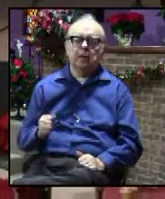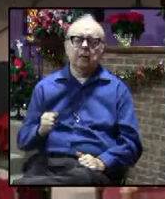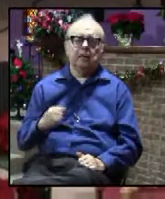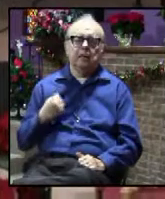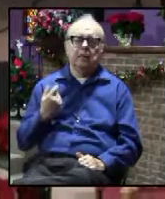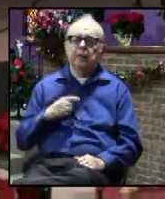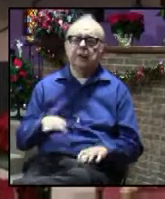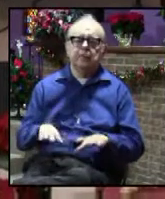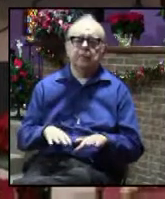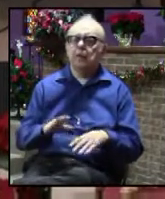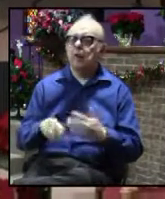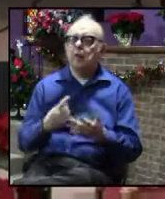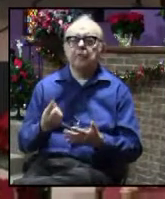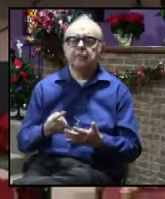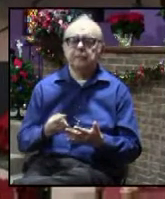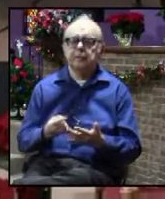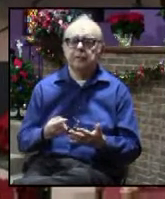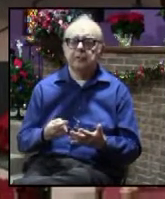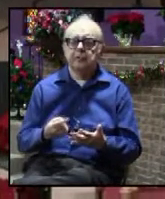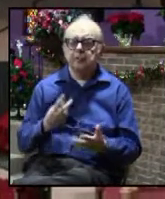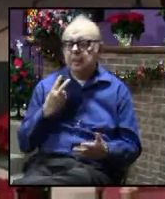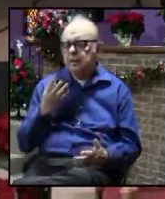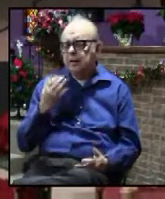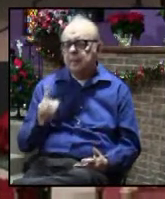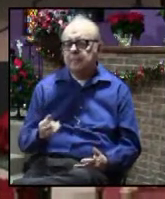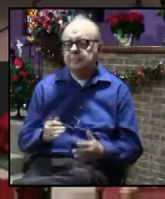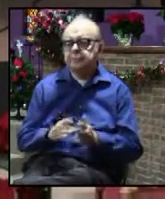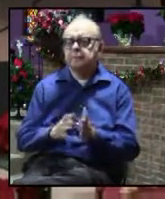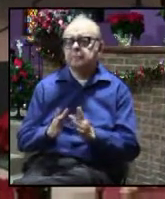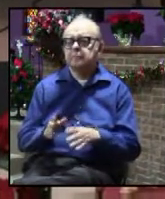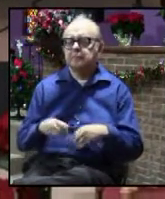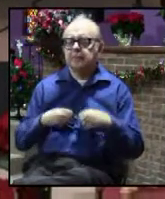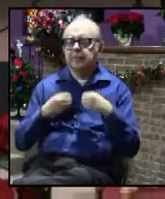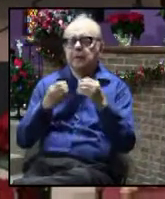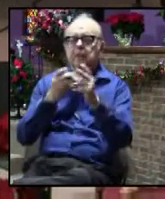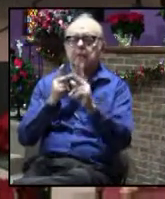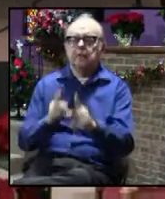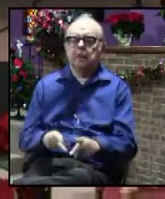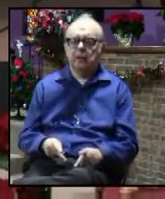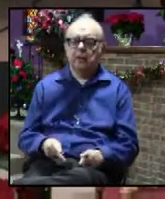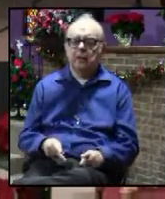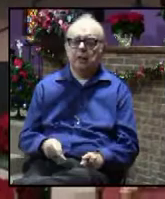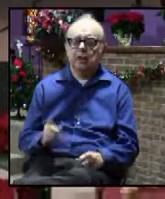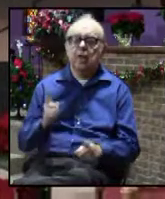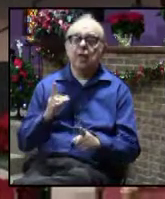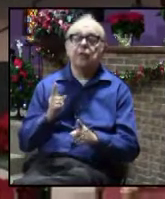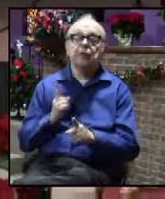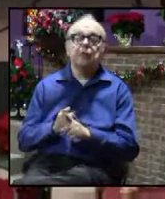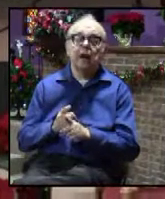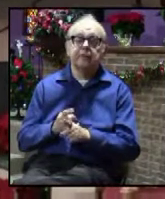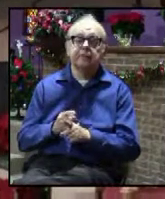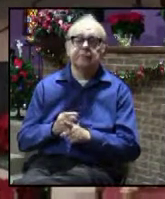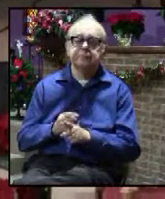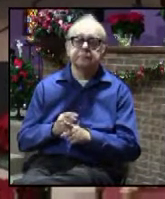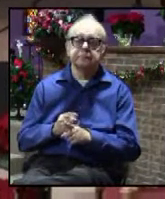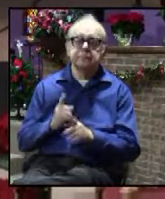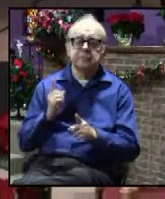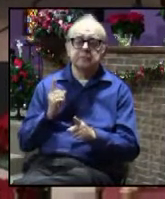do. You see, because Jesus gave each and every one of you the right